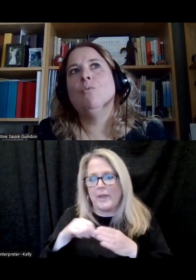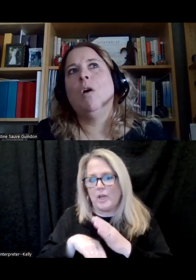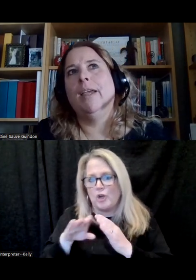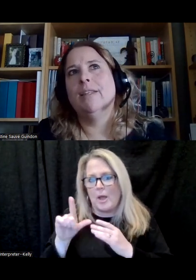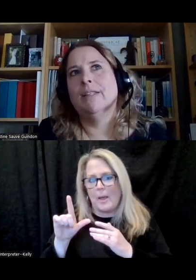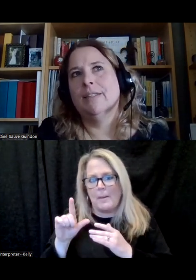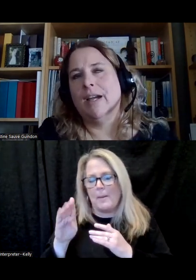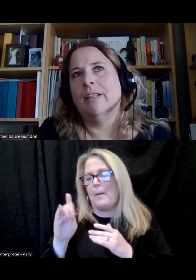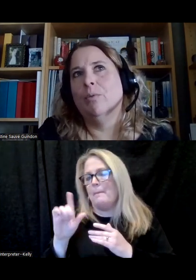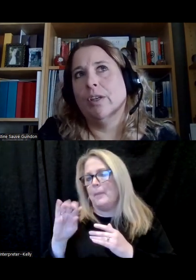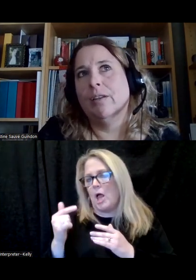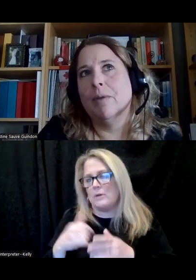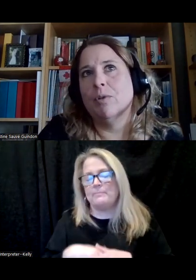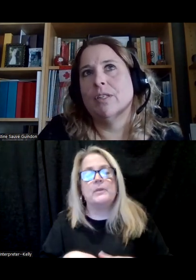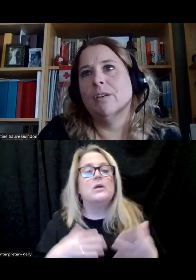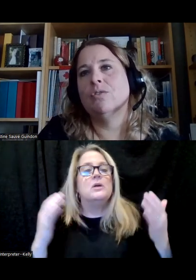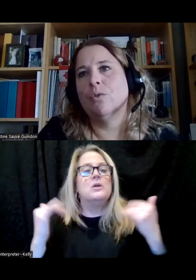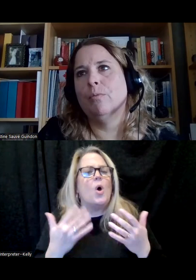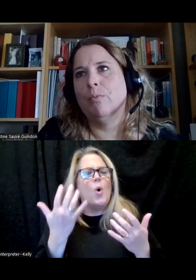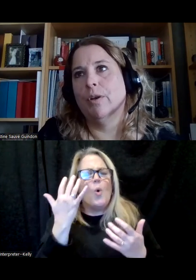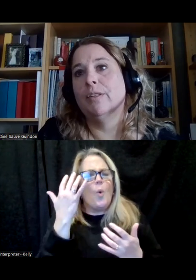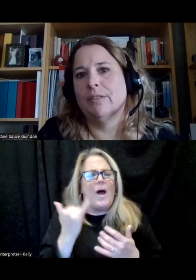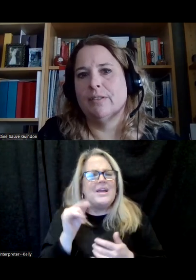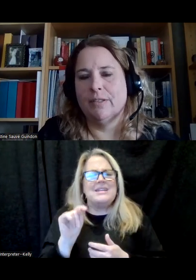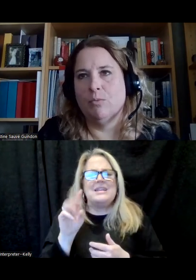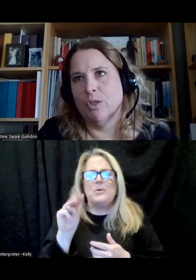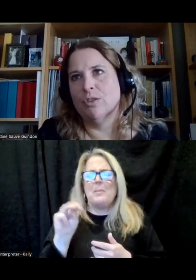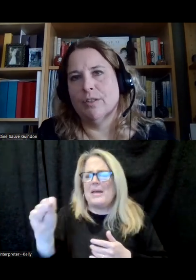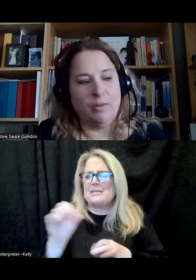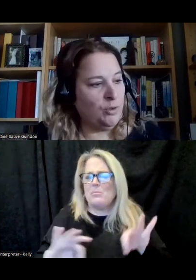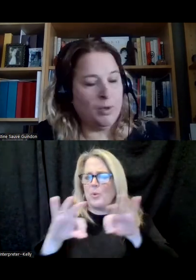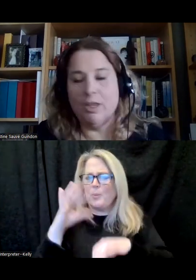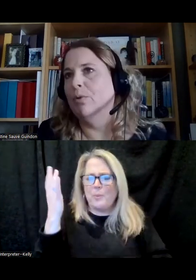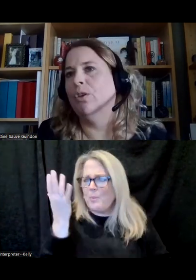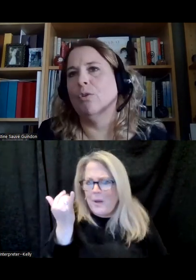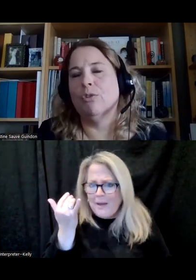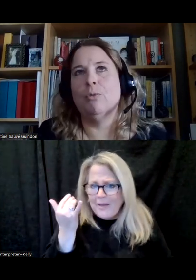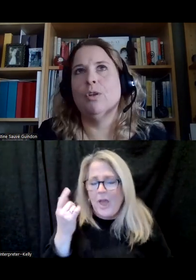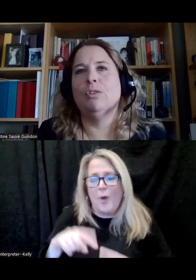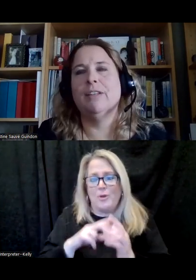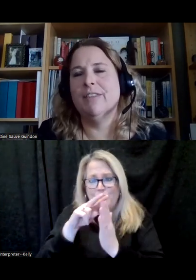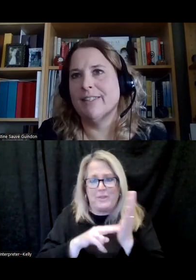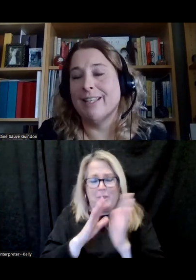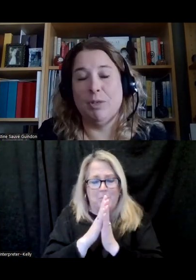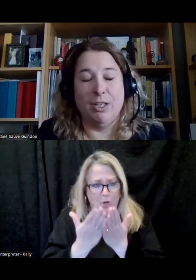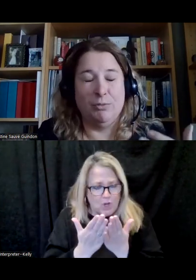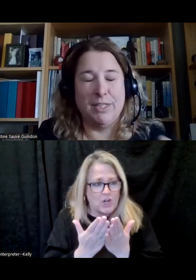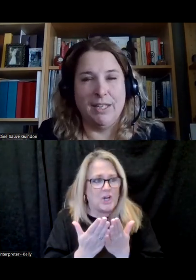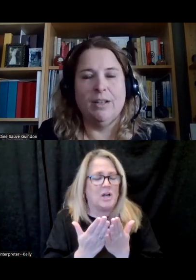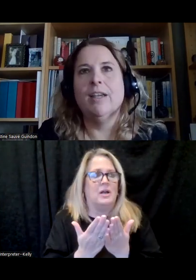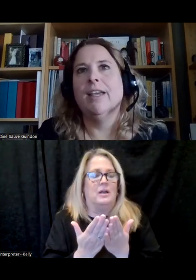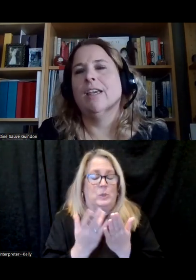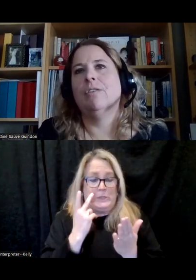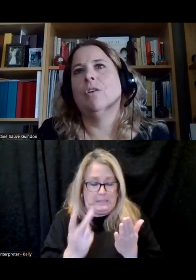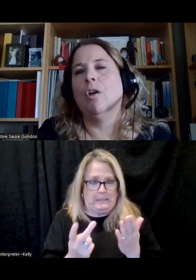So why is the tactile working memory scale so important? Once you read the book, you go through it, you live the assessment, and you see